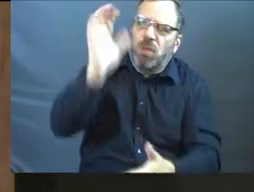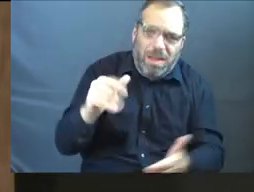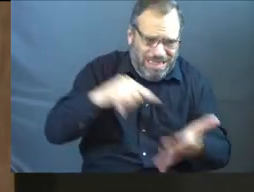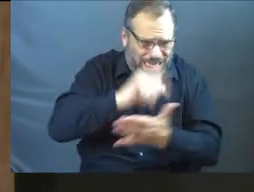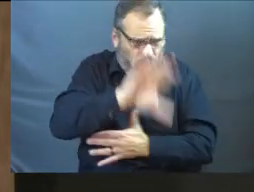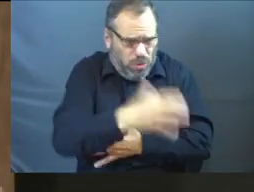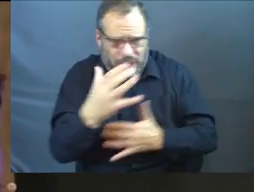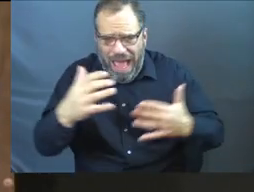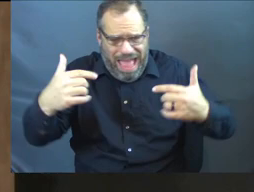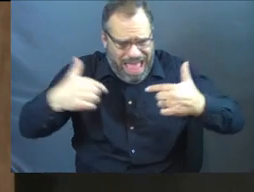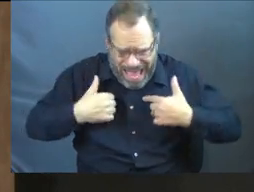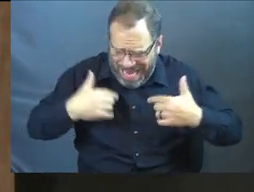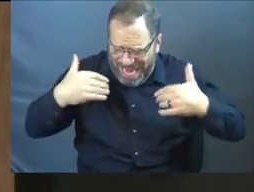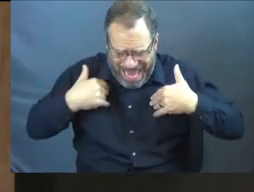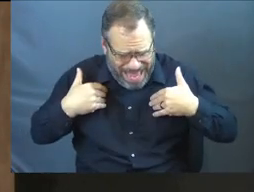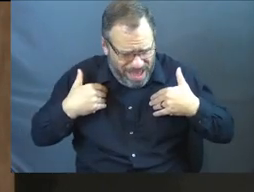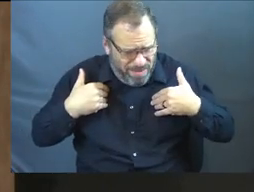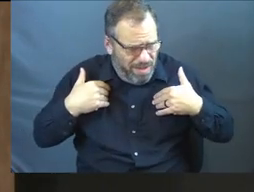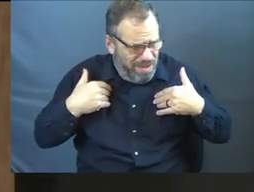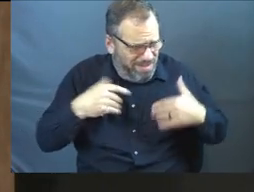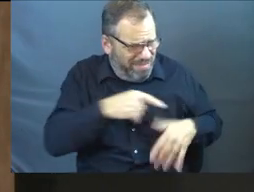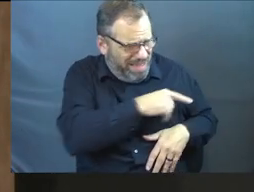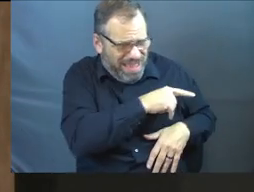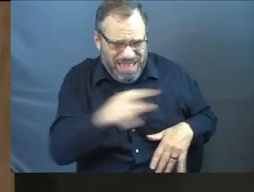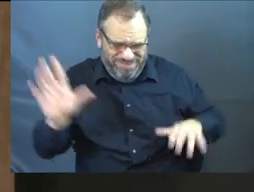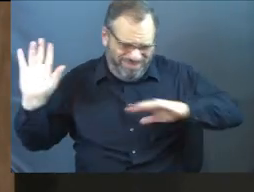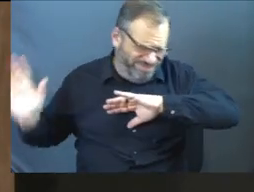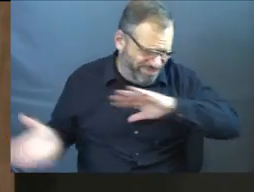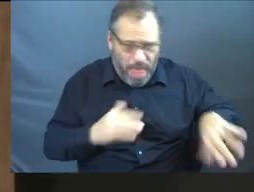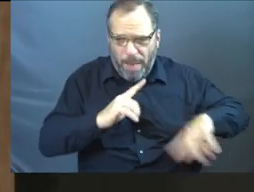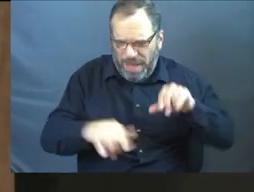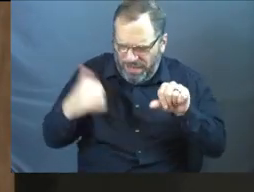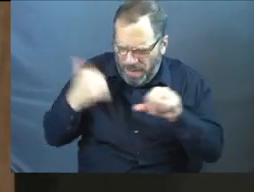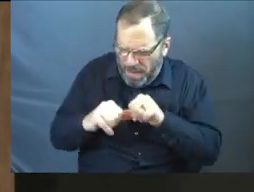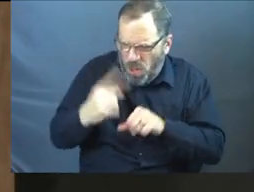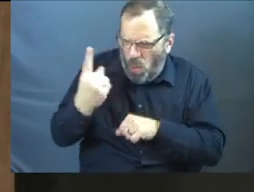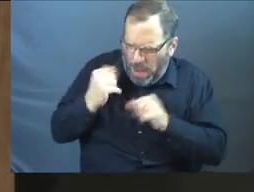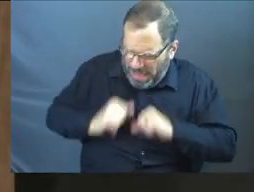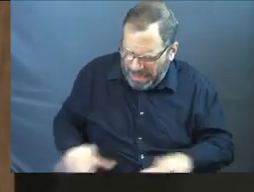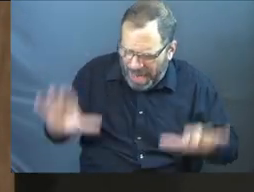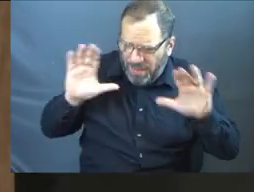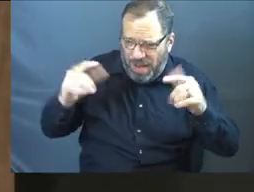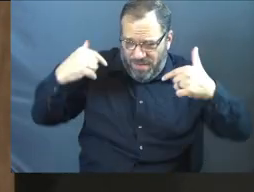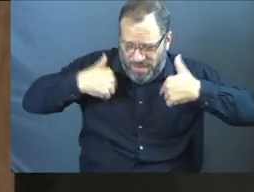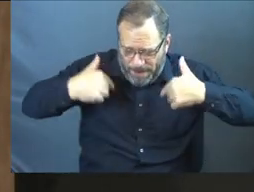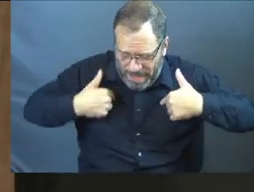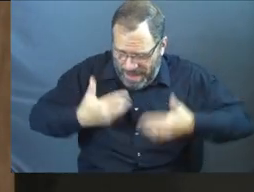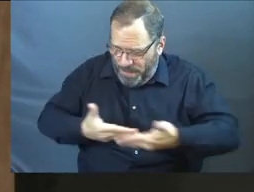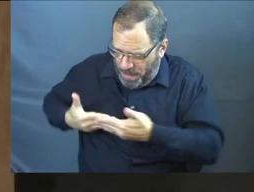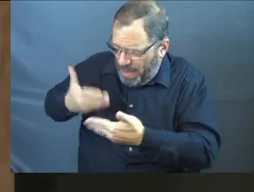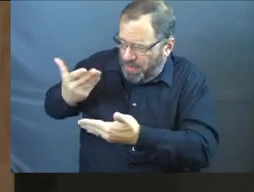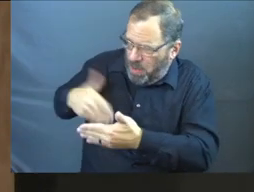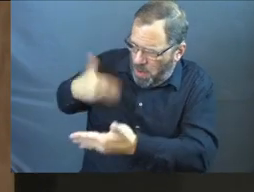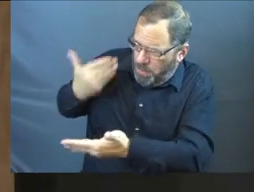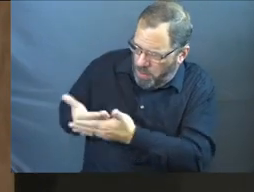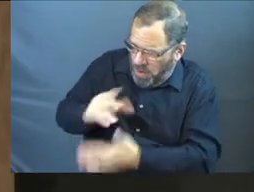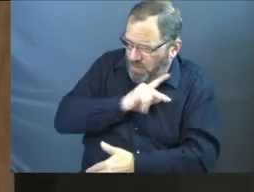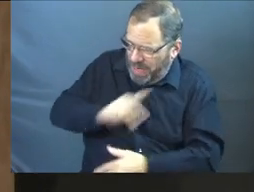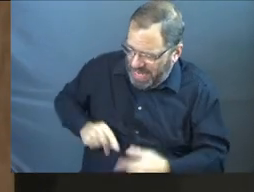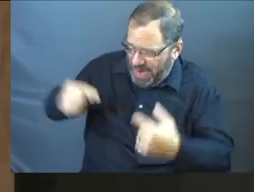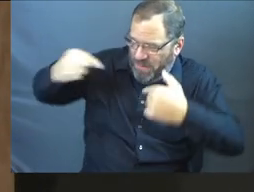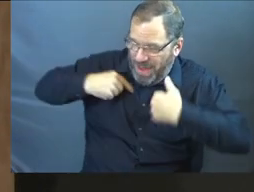This Christmas season, I could have none of the other stuff, but if I can remember the sacrifice that was made for me, the baby that came down as a king